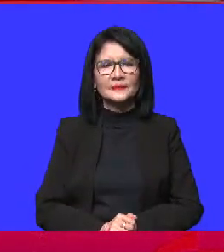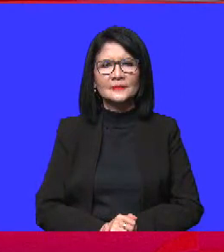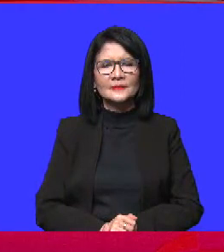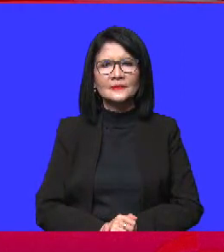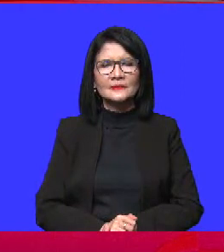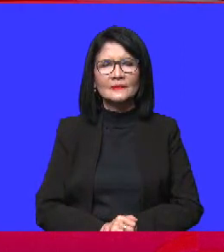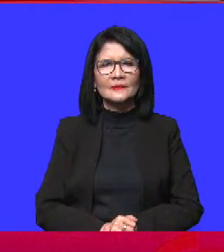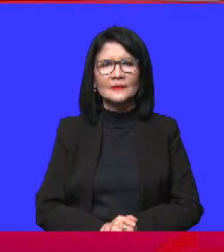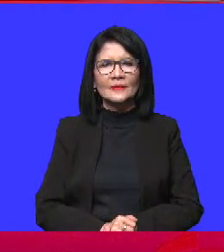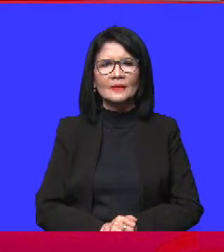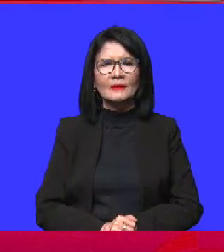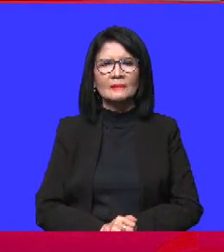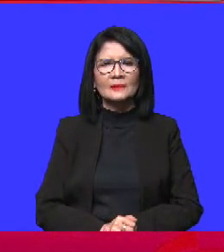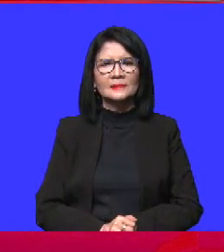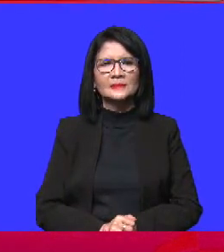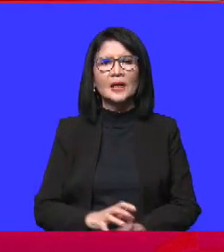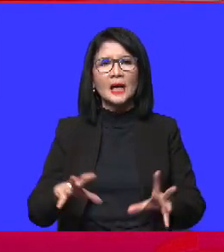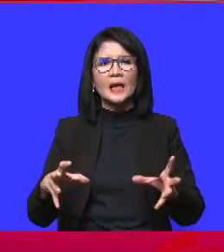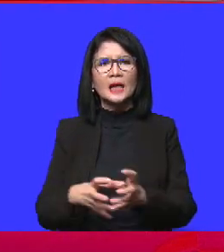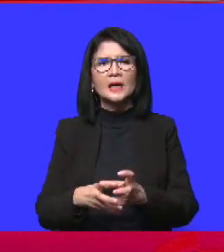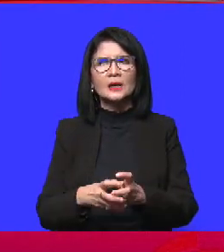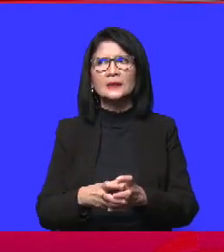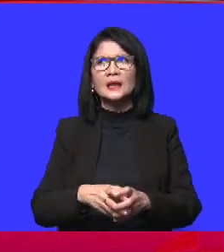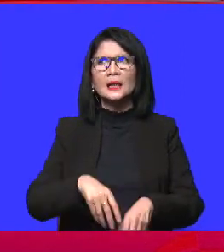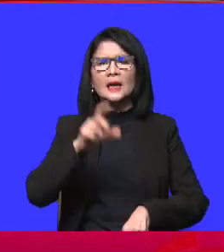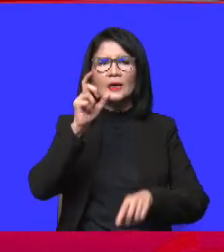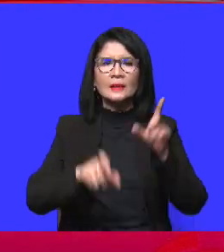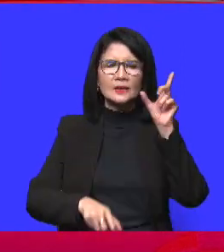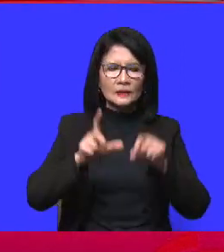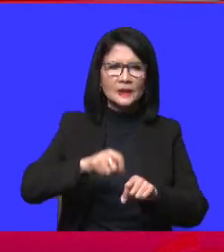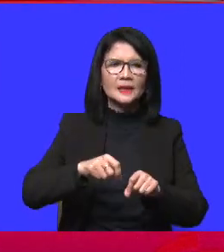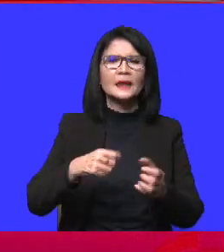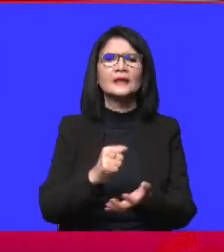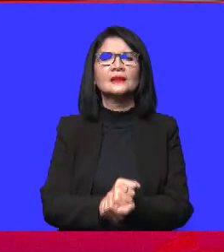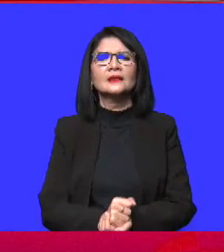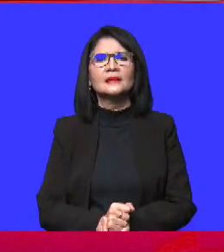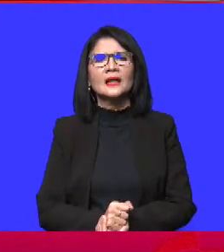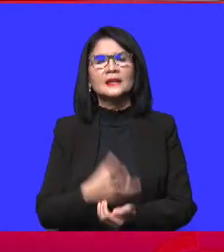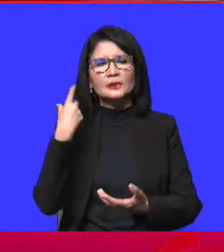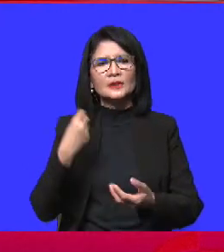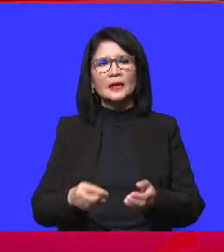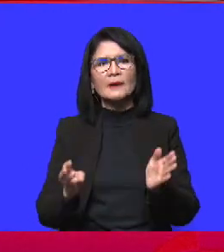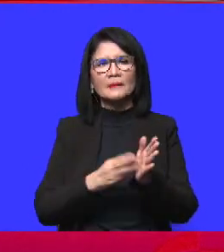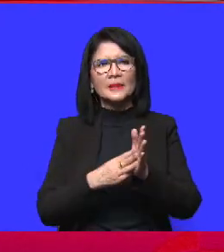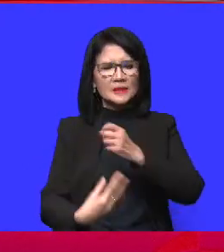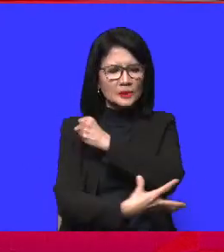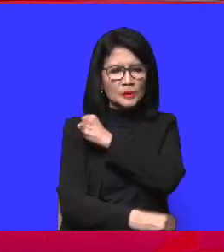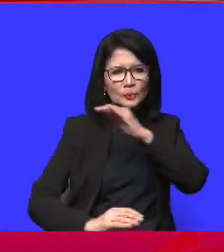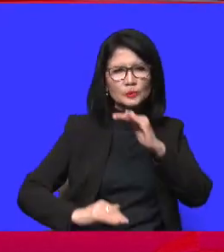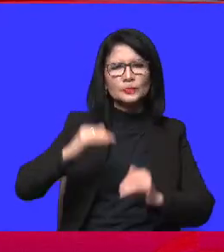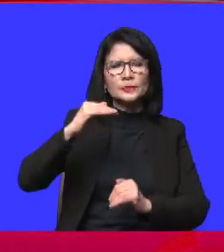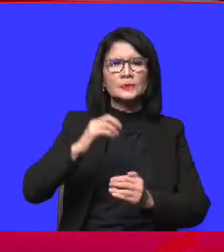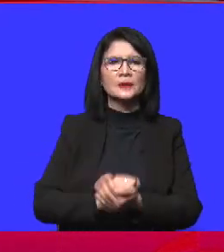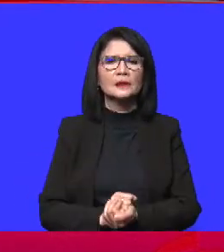food security. The number of people facing severe hunger and malnutrition is rising.